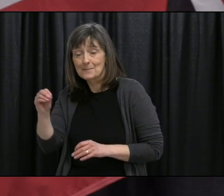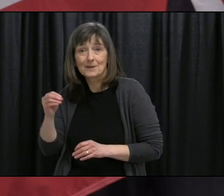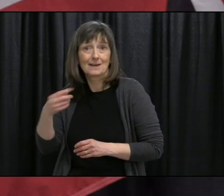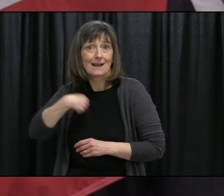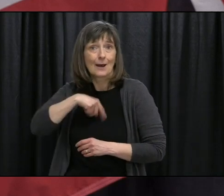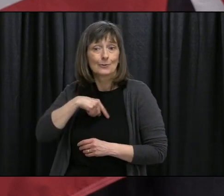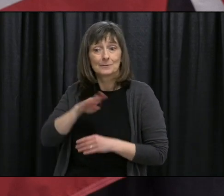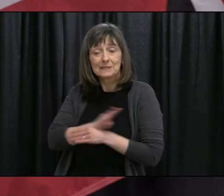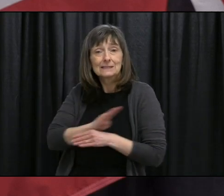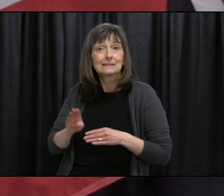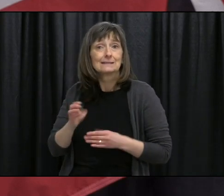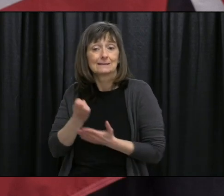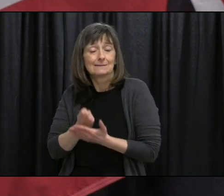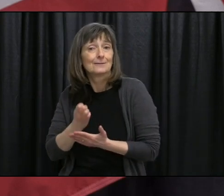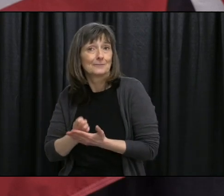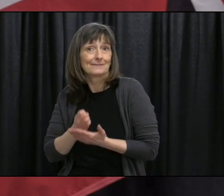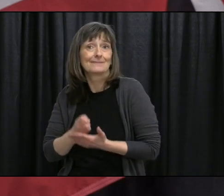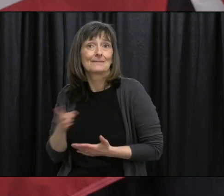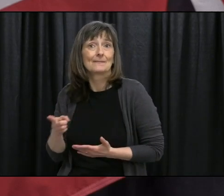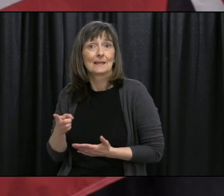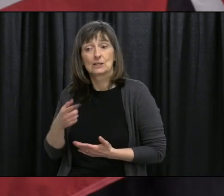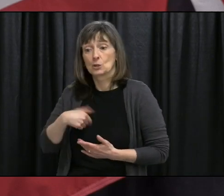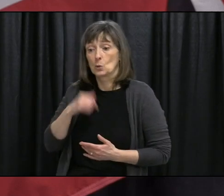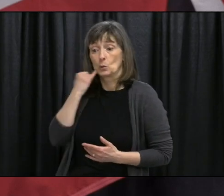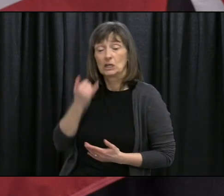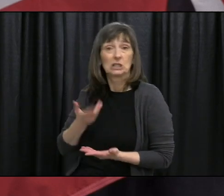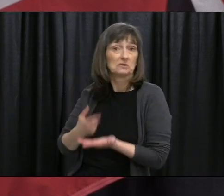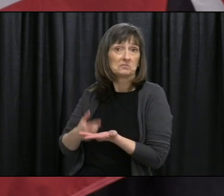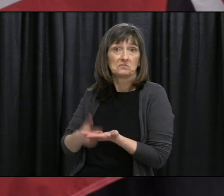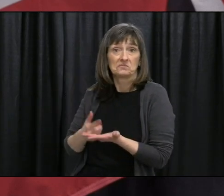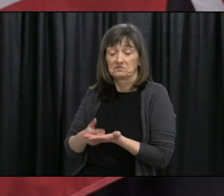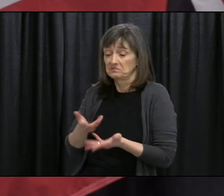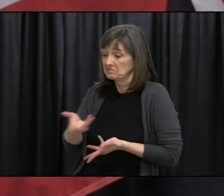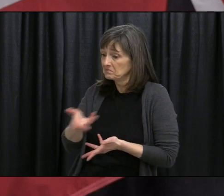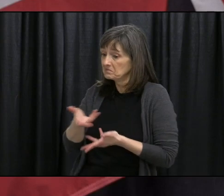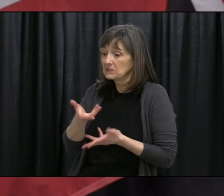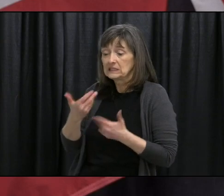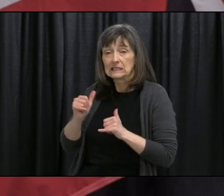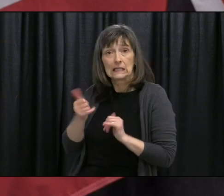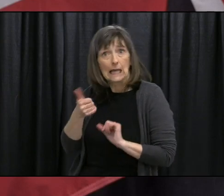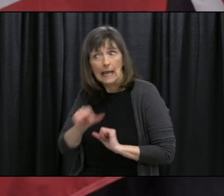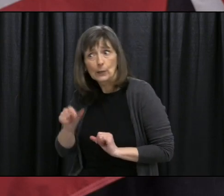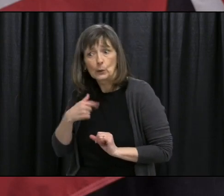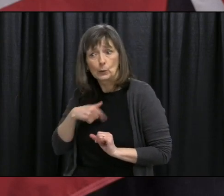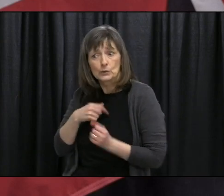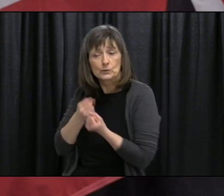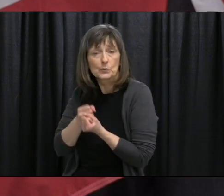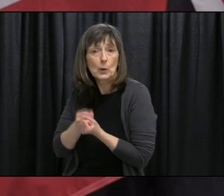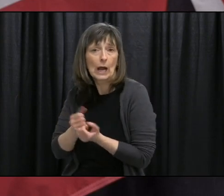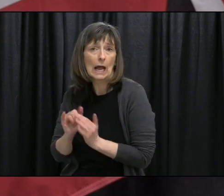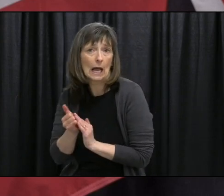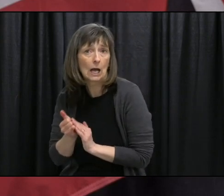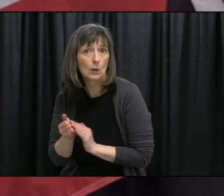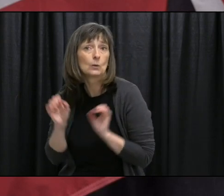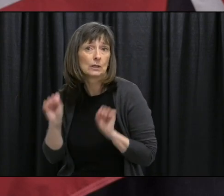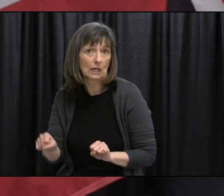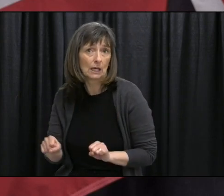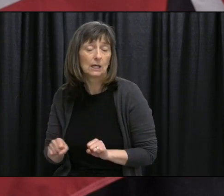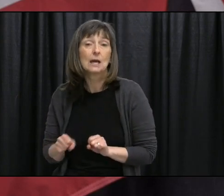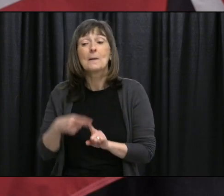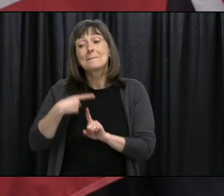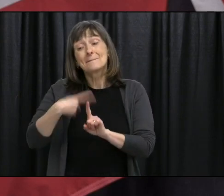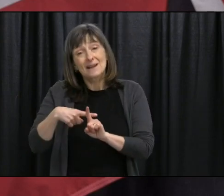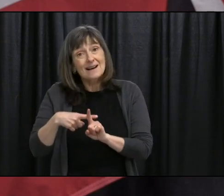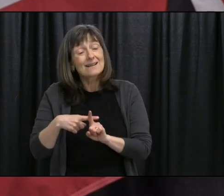the industry leaders to make sure if there's anything that we can do as a province, and continually to press the federal government for